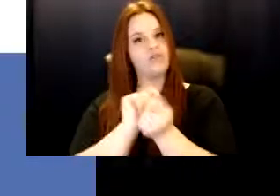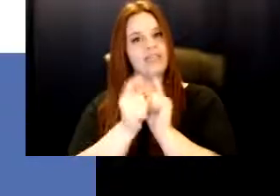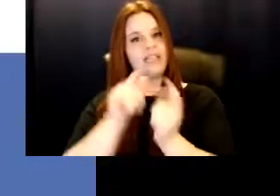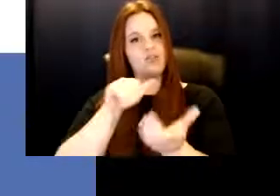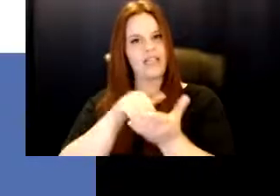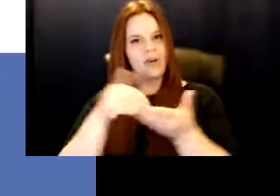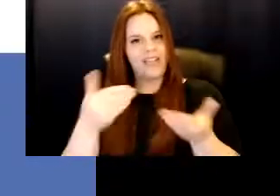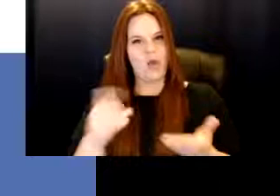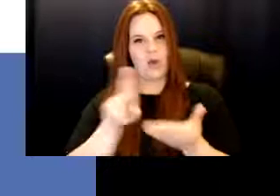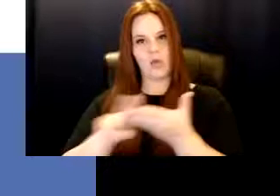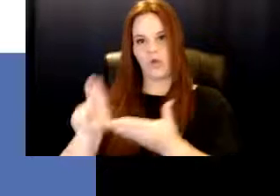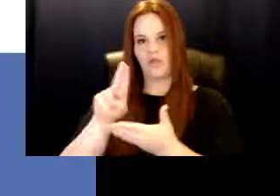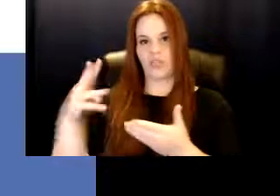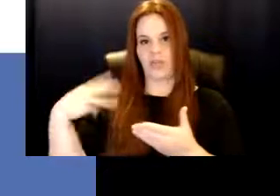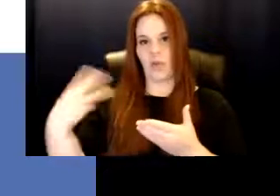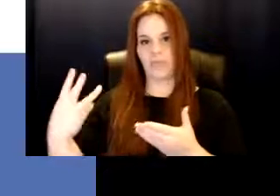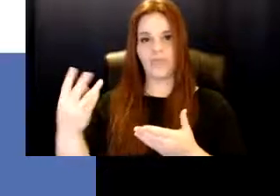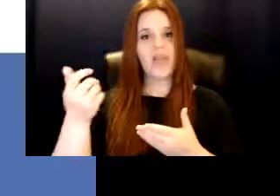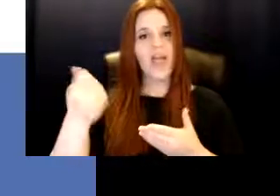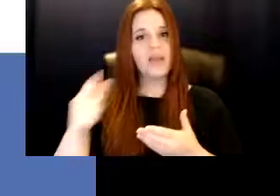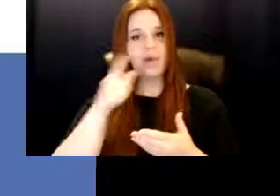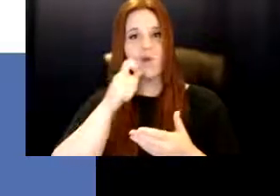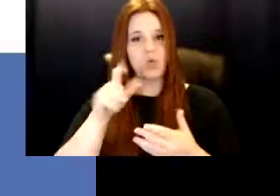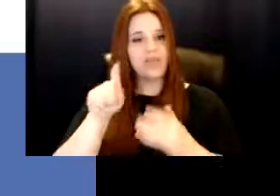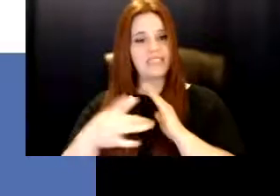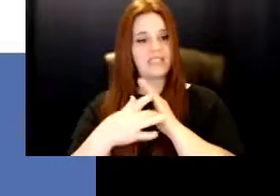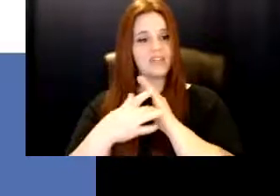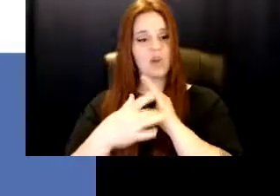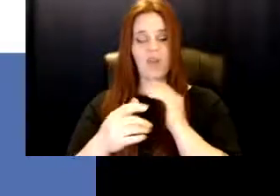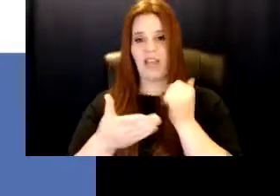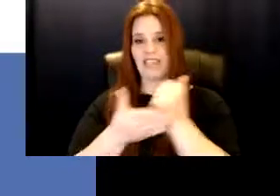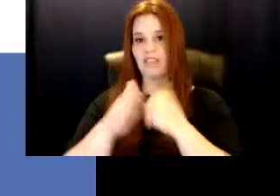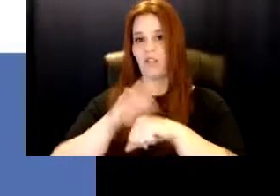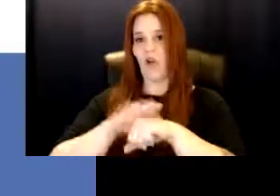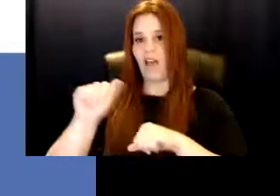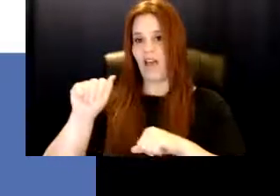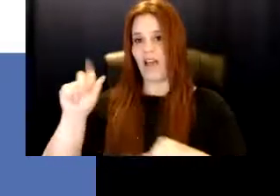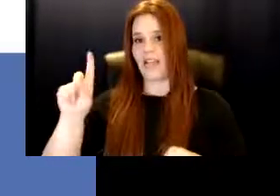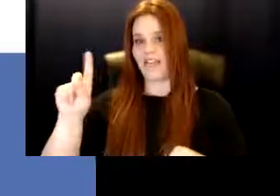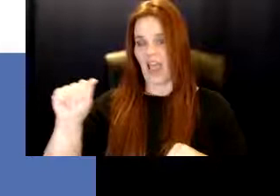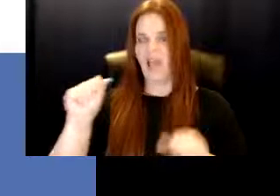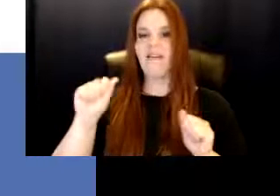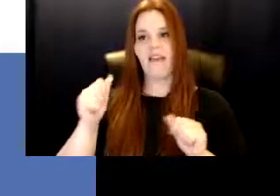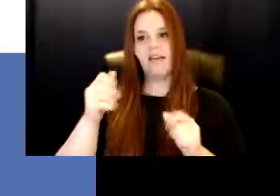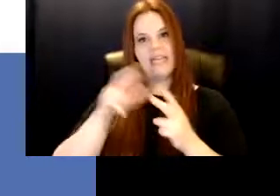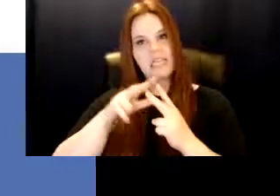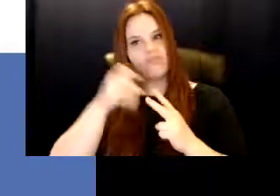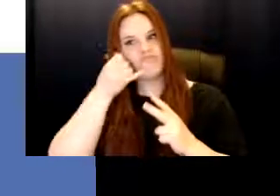Washington. And anyone who needs technical assistance on the ADA can either phone or